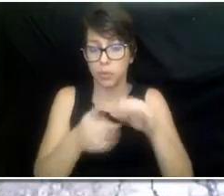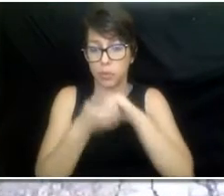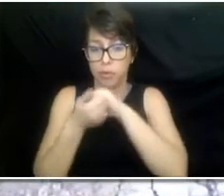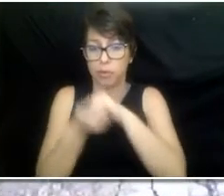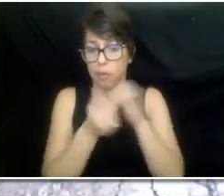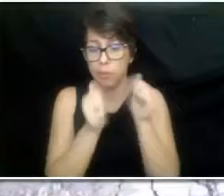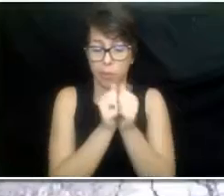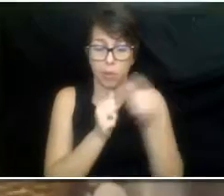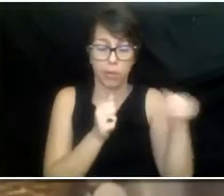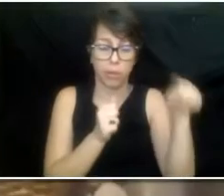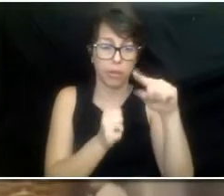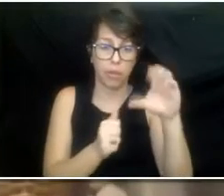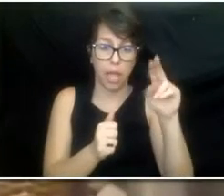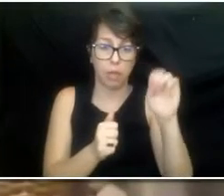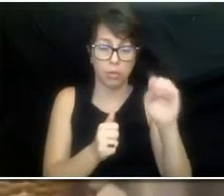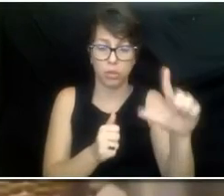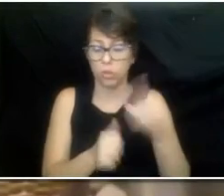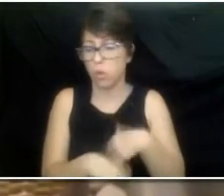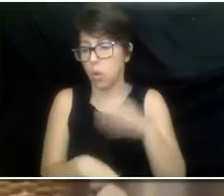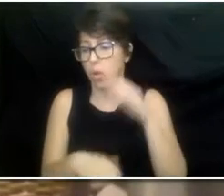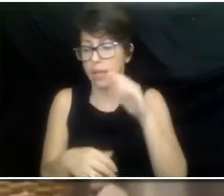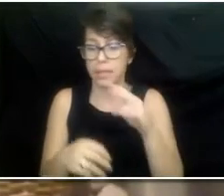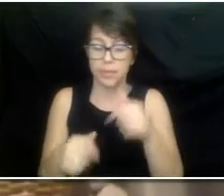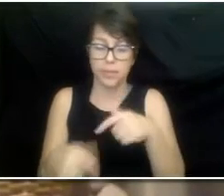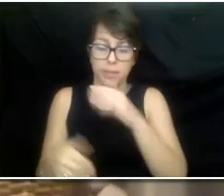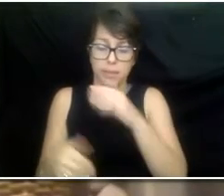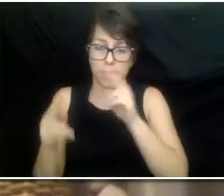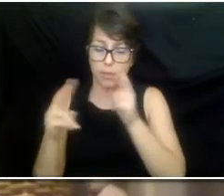have deputy chief Whit